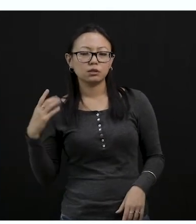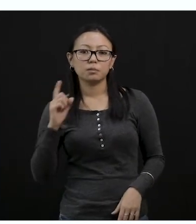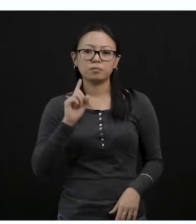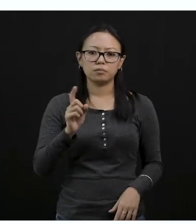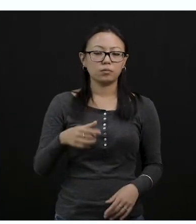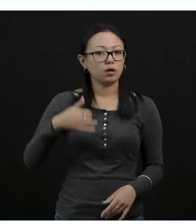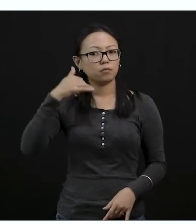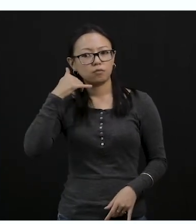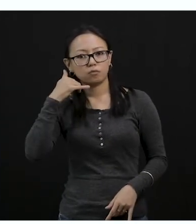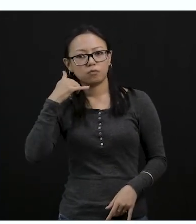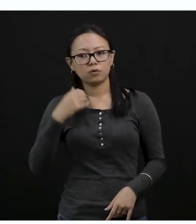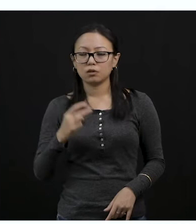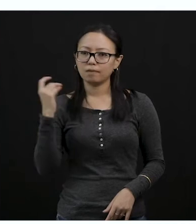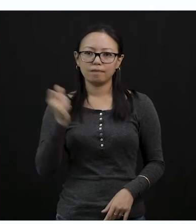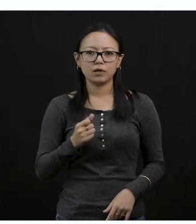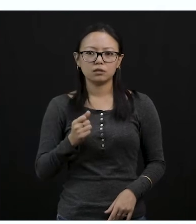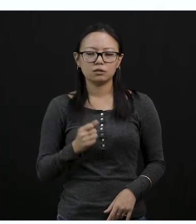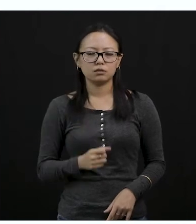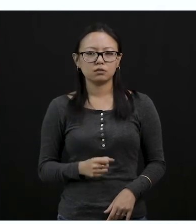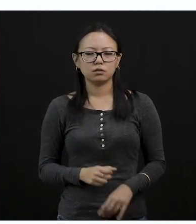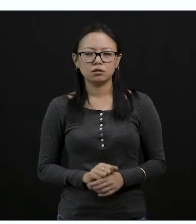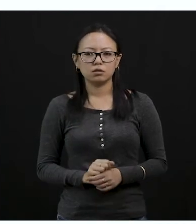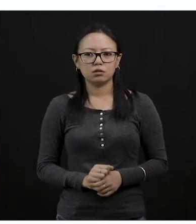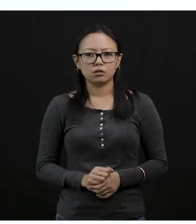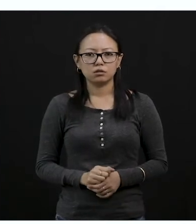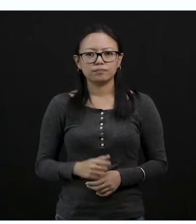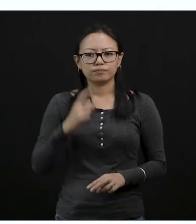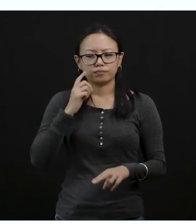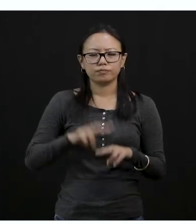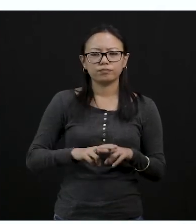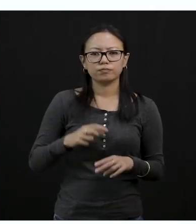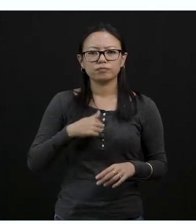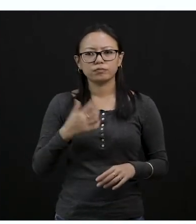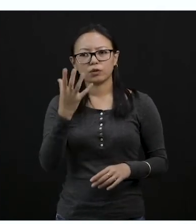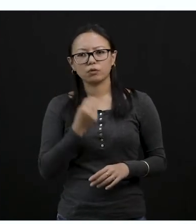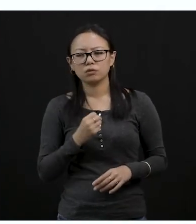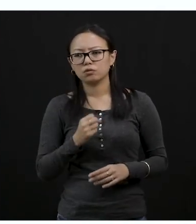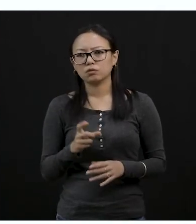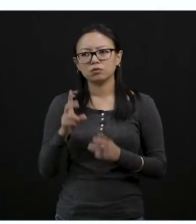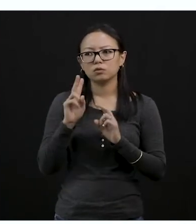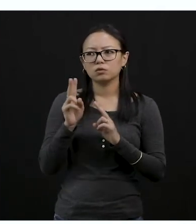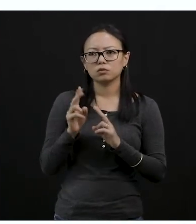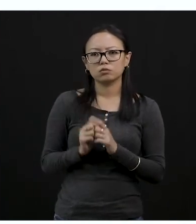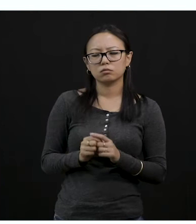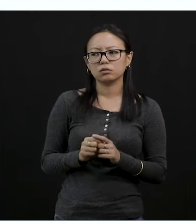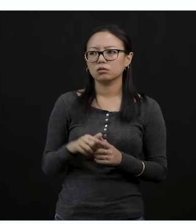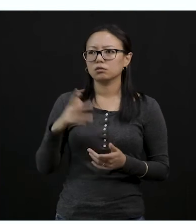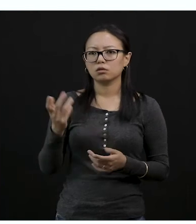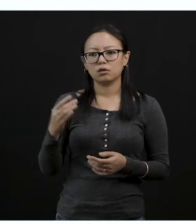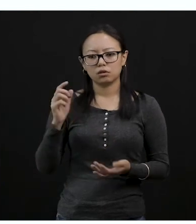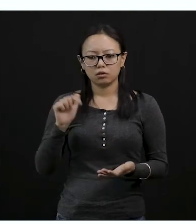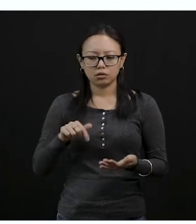just have to dial the number and I can call up the other person, talk to them, tell them, and pass on the message,